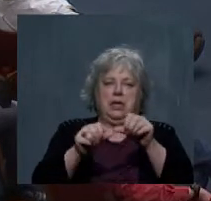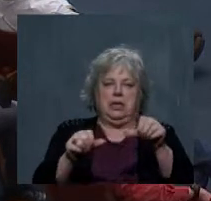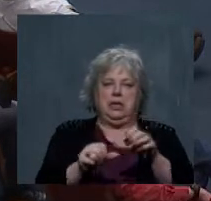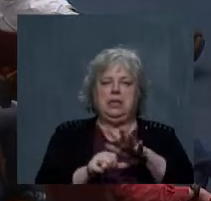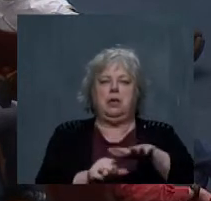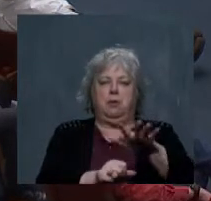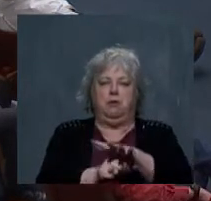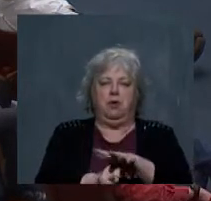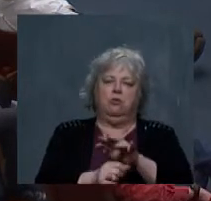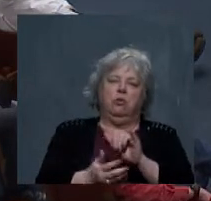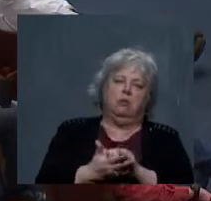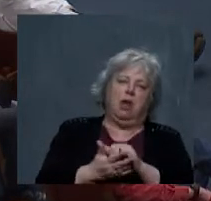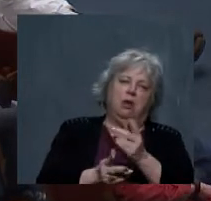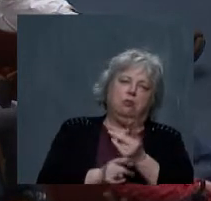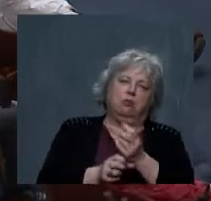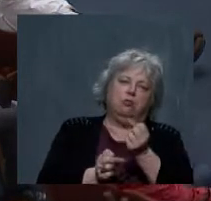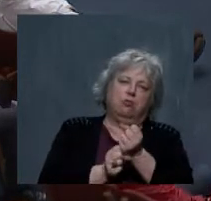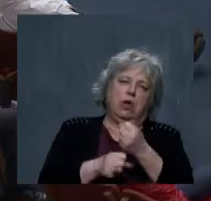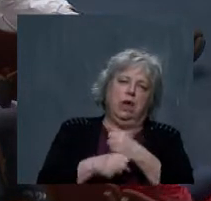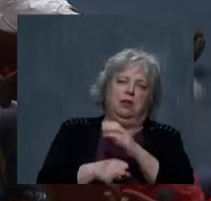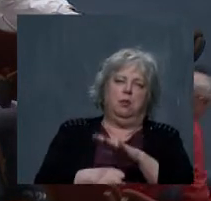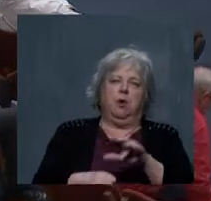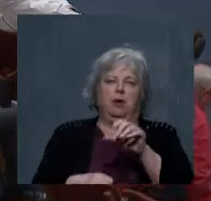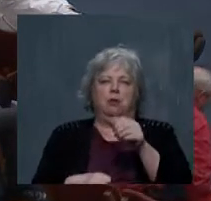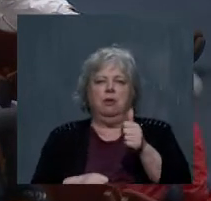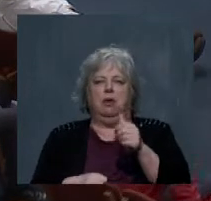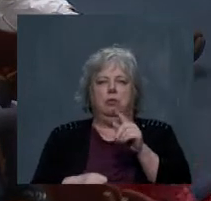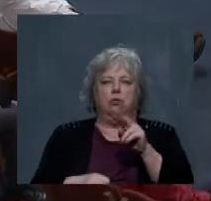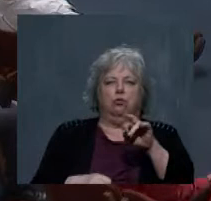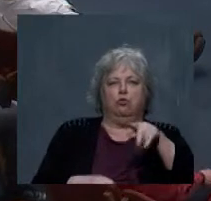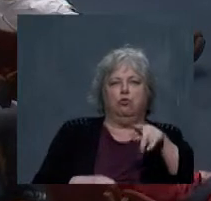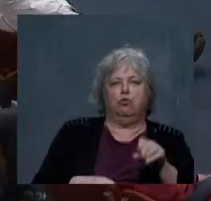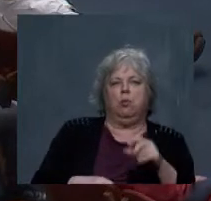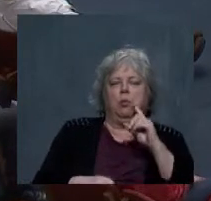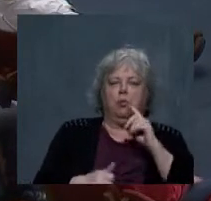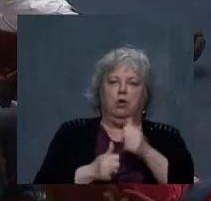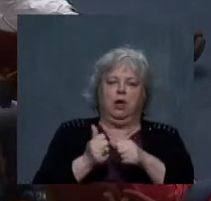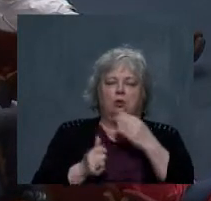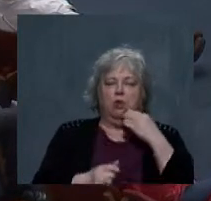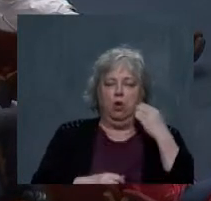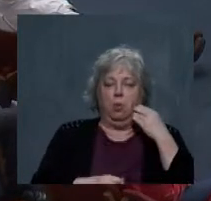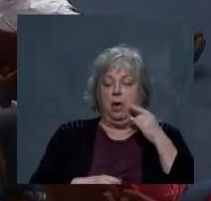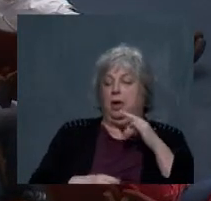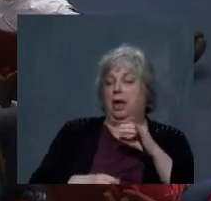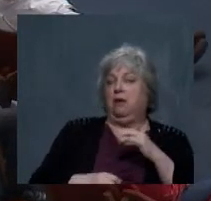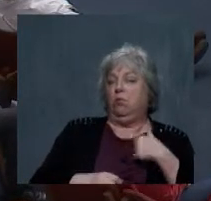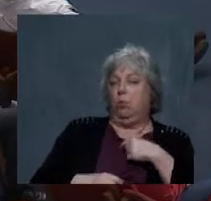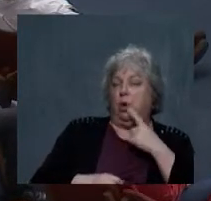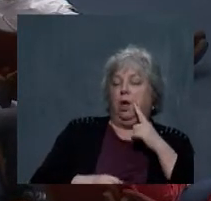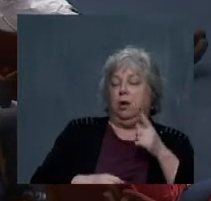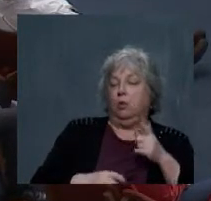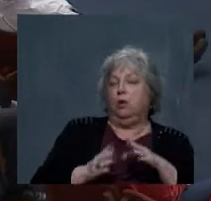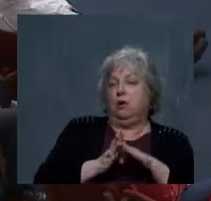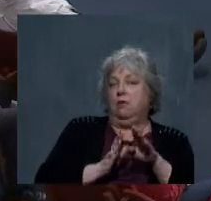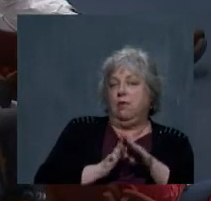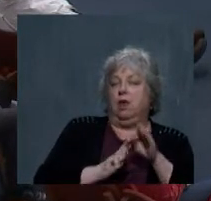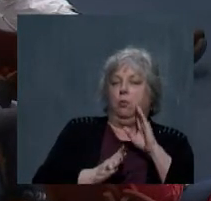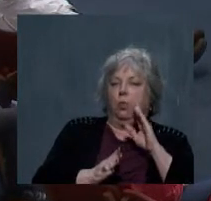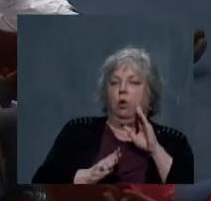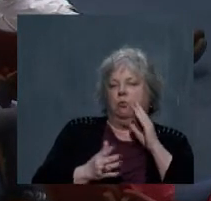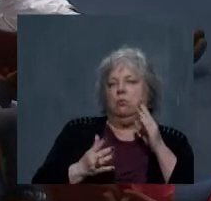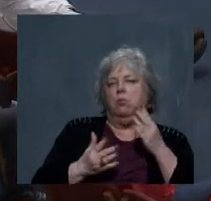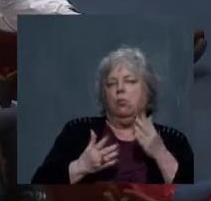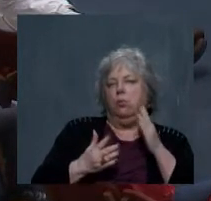home. And if we had developed it, we would have built on this 4.5 acre track about 16